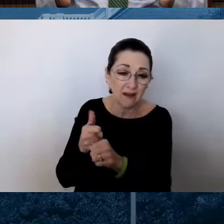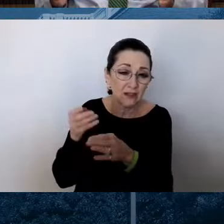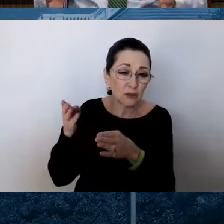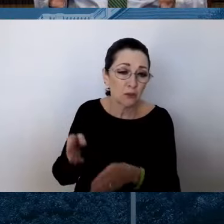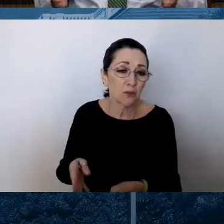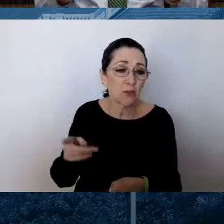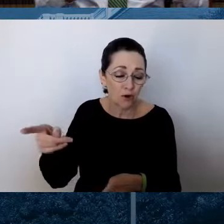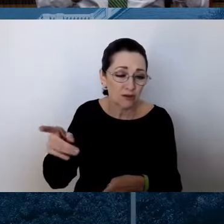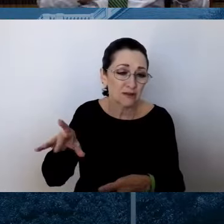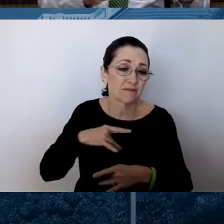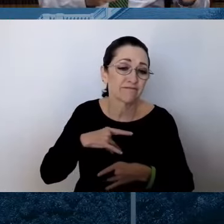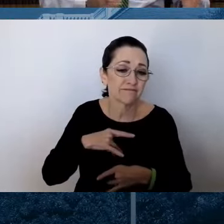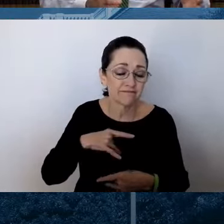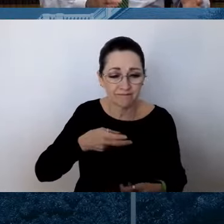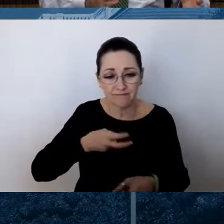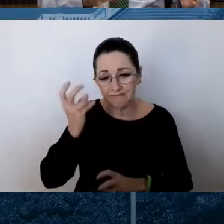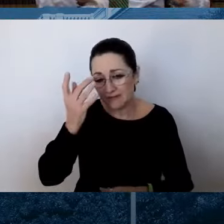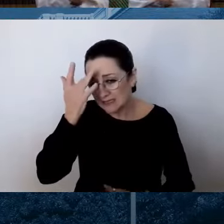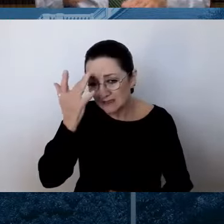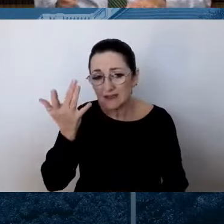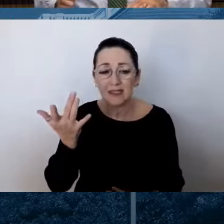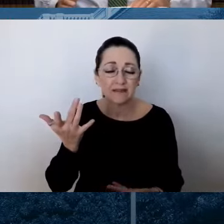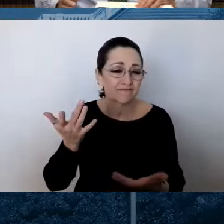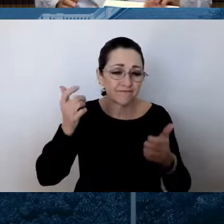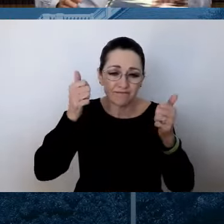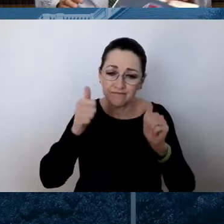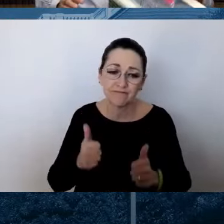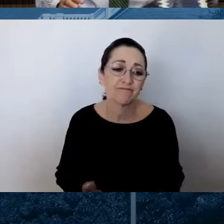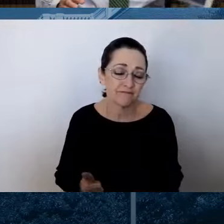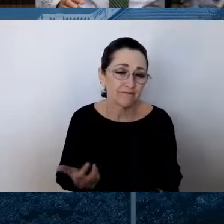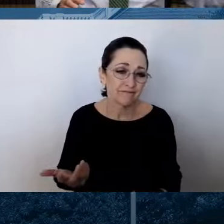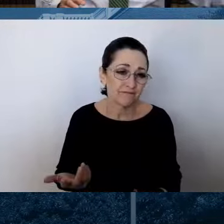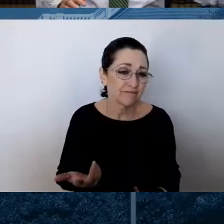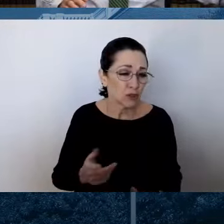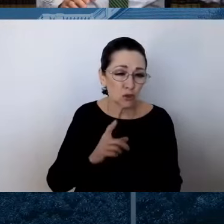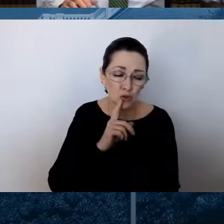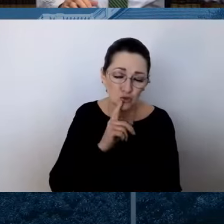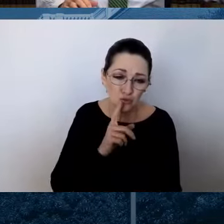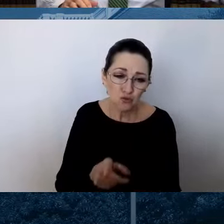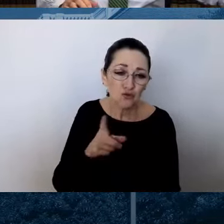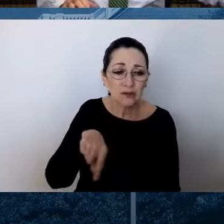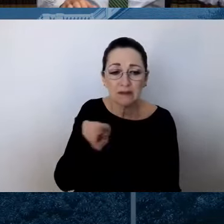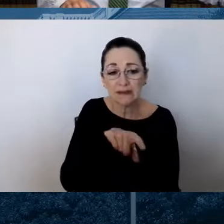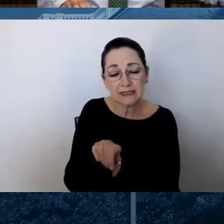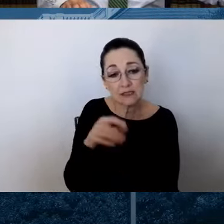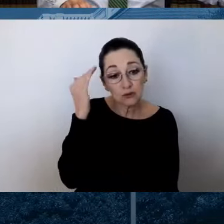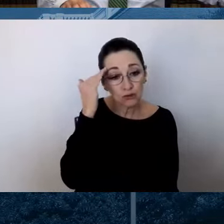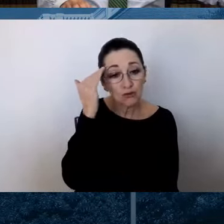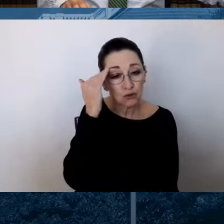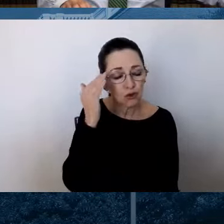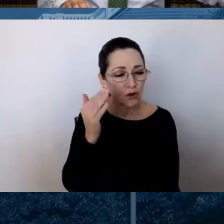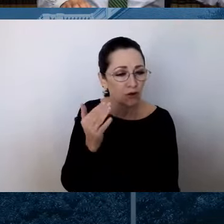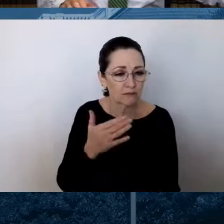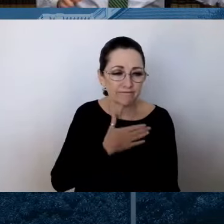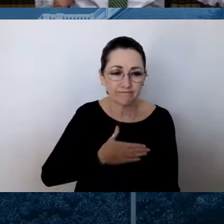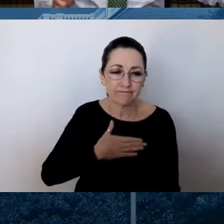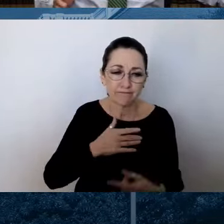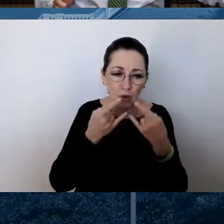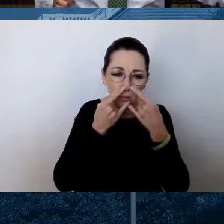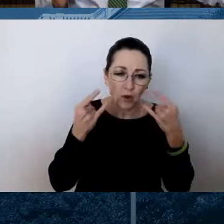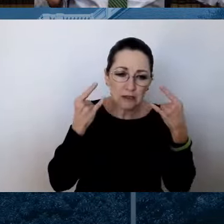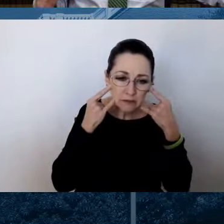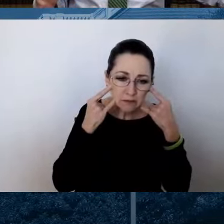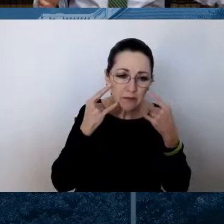do. Just be conscious of the fact that there's a lot more spread in the community. Wear a mask when you're indoors,